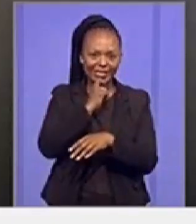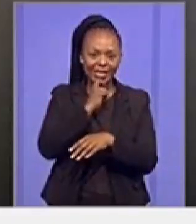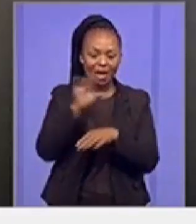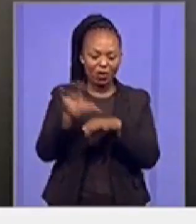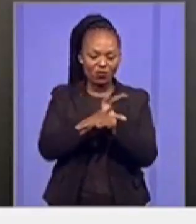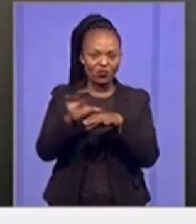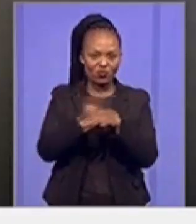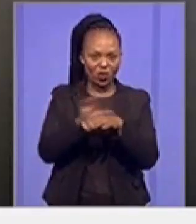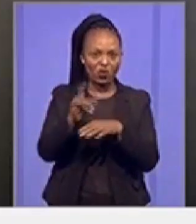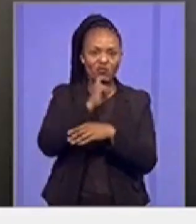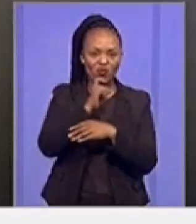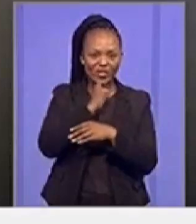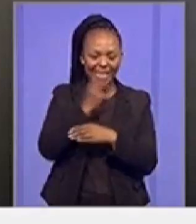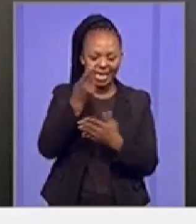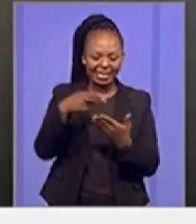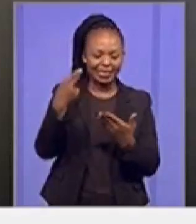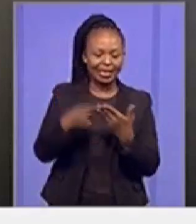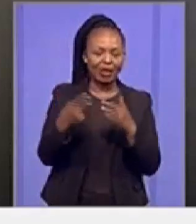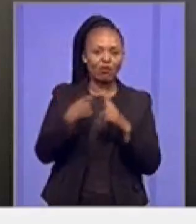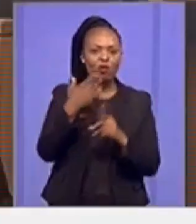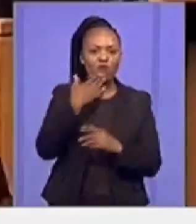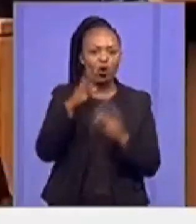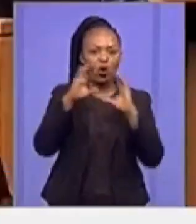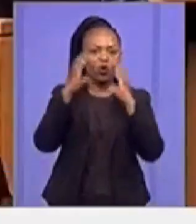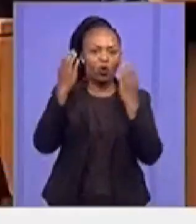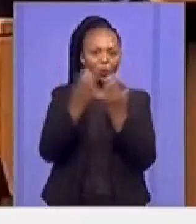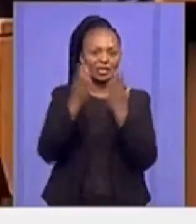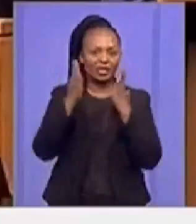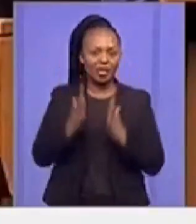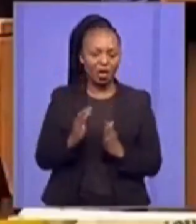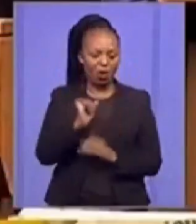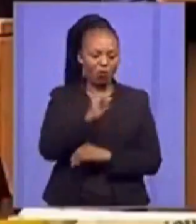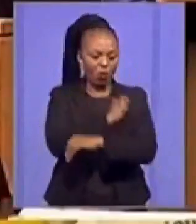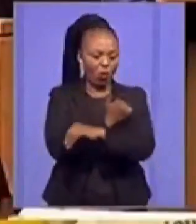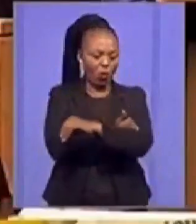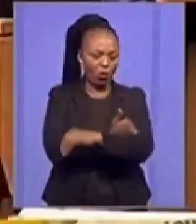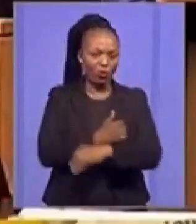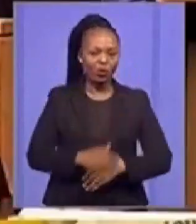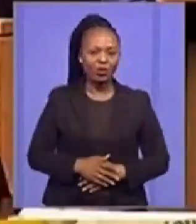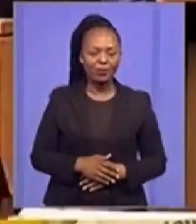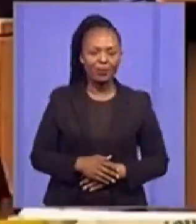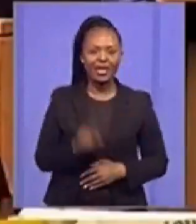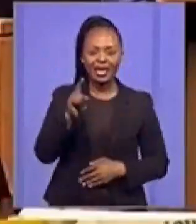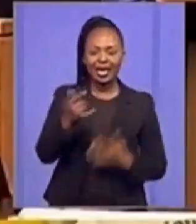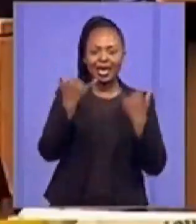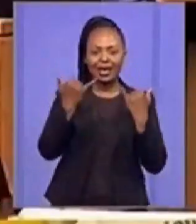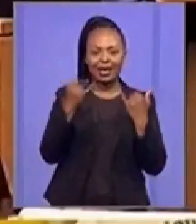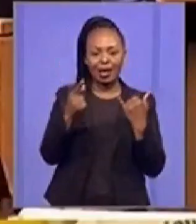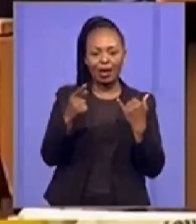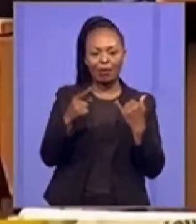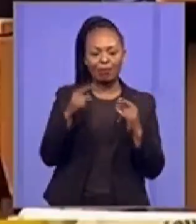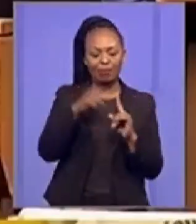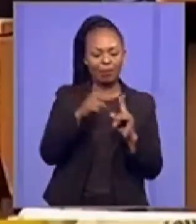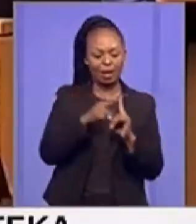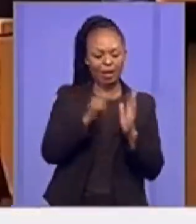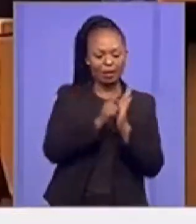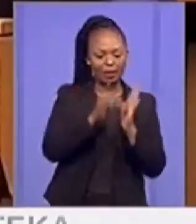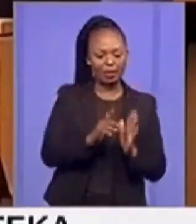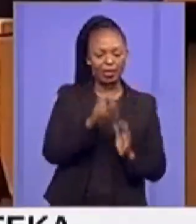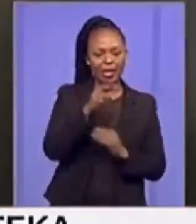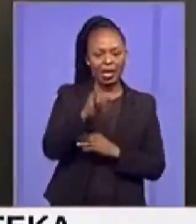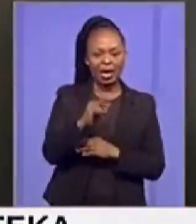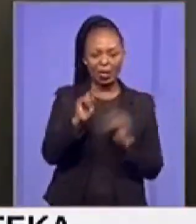version was signed by Commissioner of Oath. Mpofu tsositse ka o hlahlela tetlebo ya semolao kgahlano le Madonsela le mohlanka ya